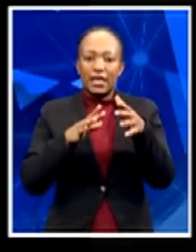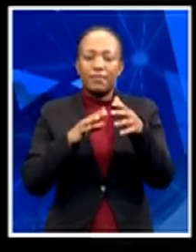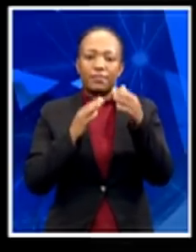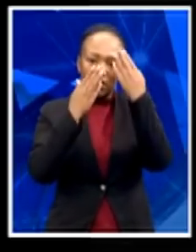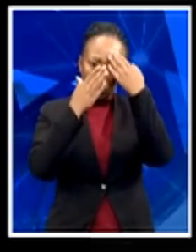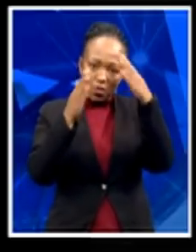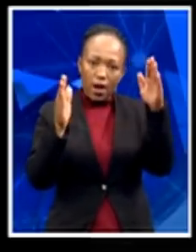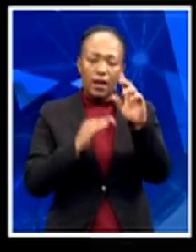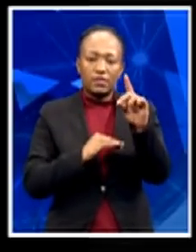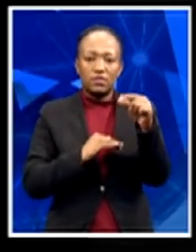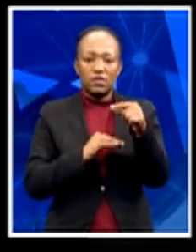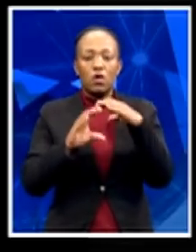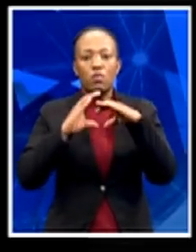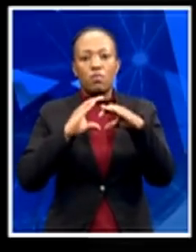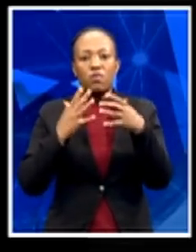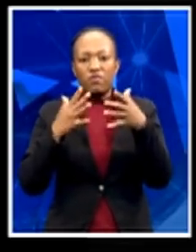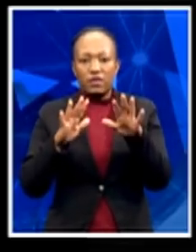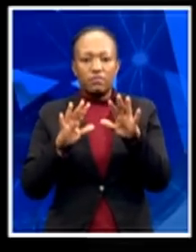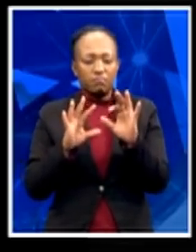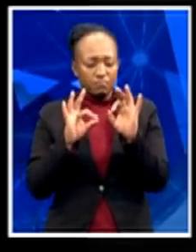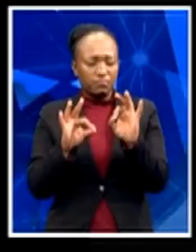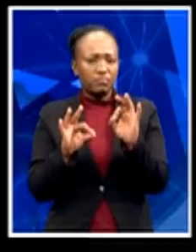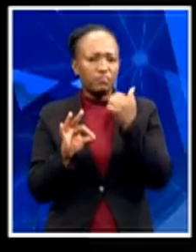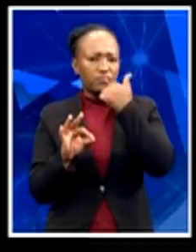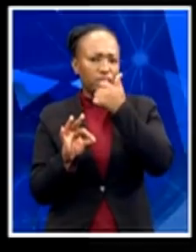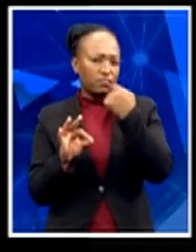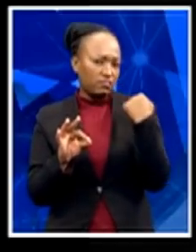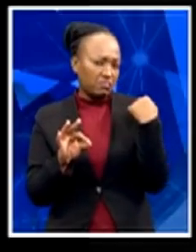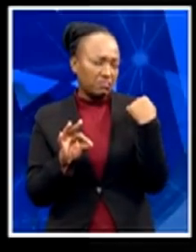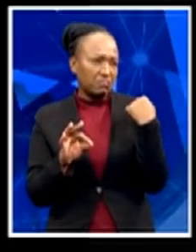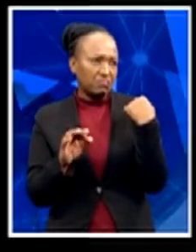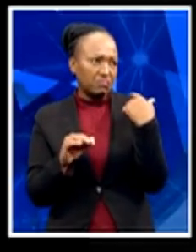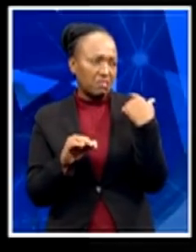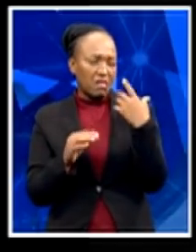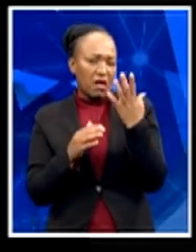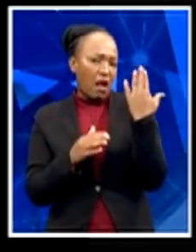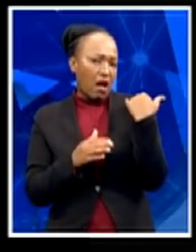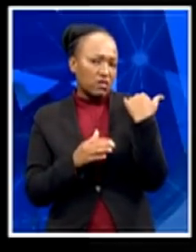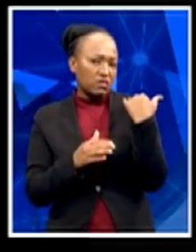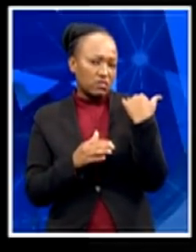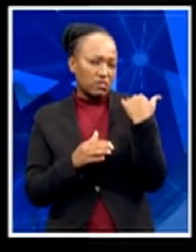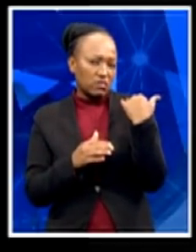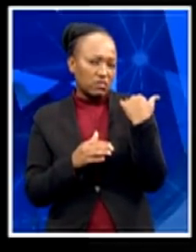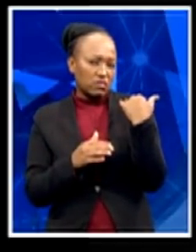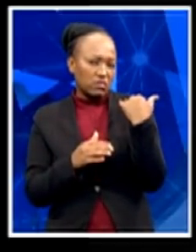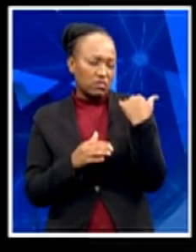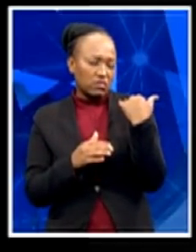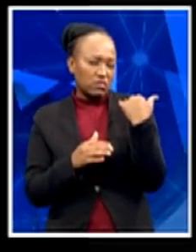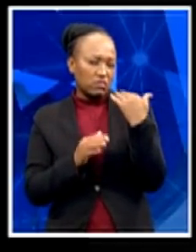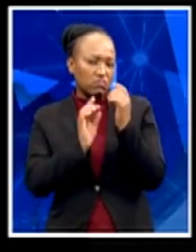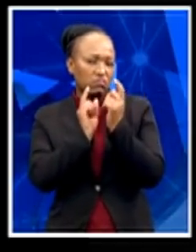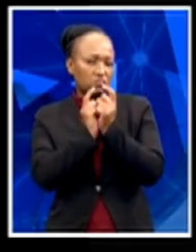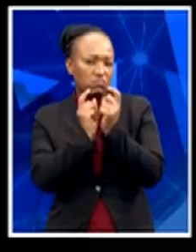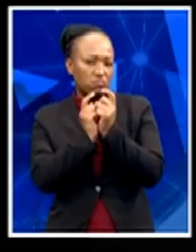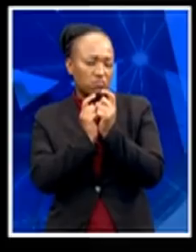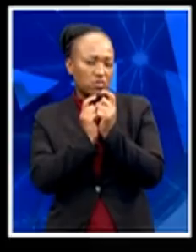as the last consultation with them was as late as